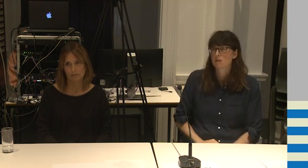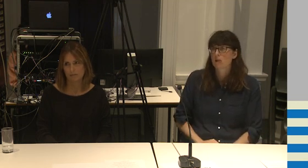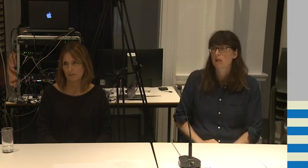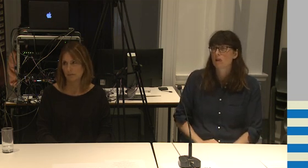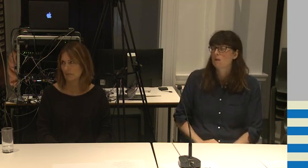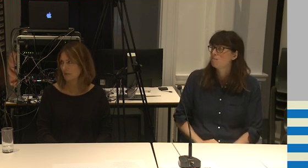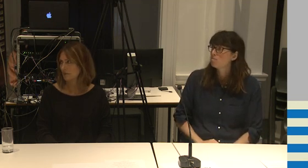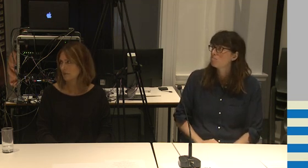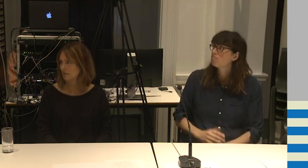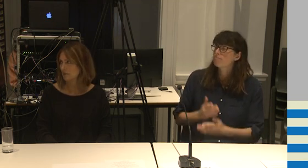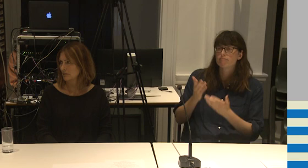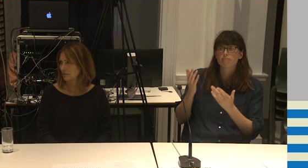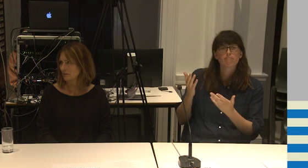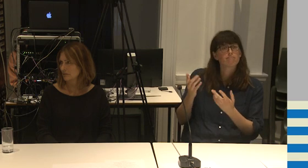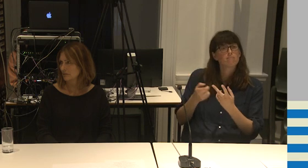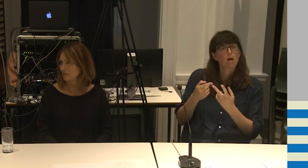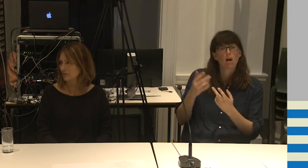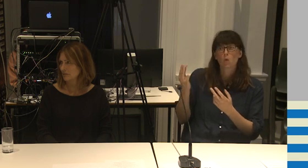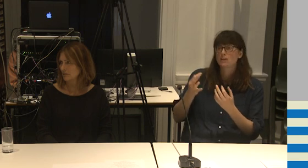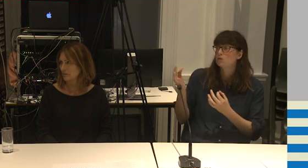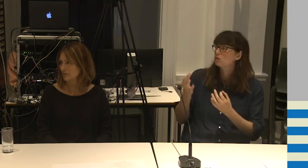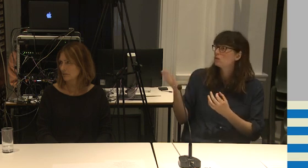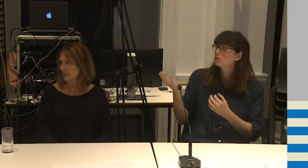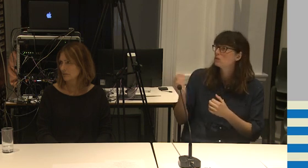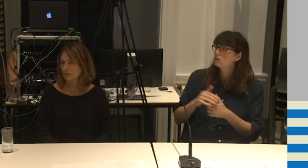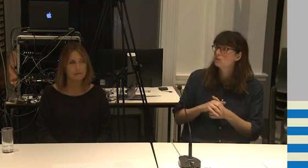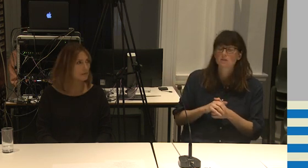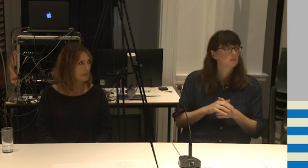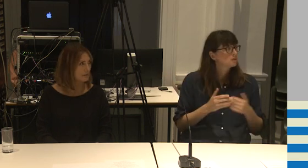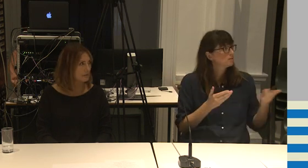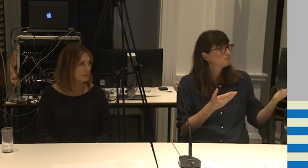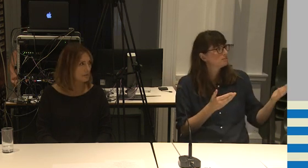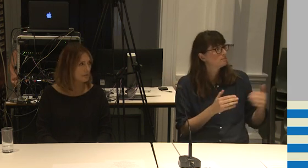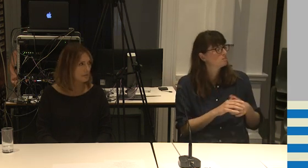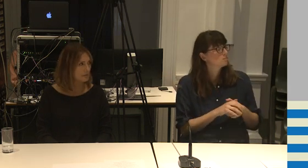Definitely. Does anyone have any questions?